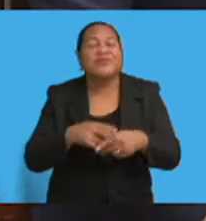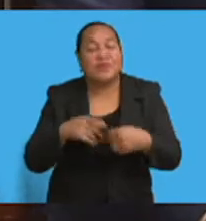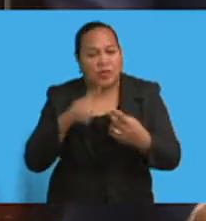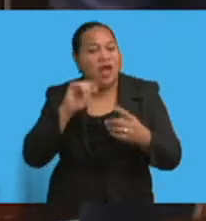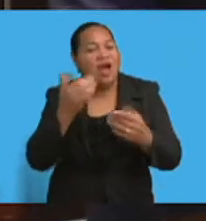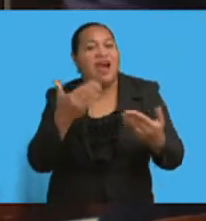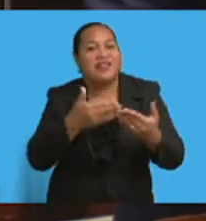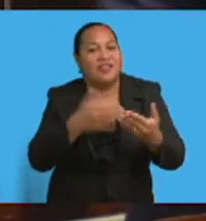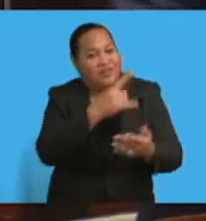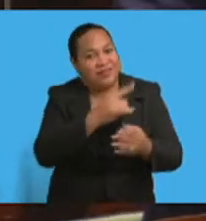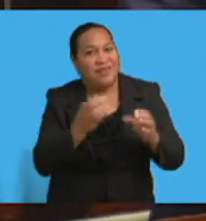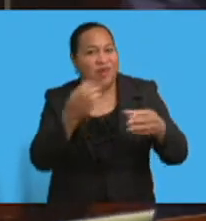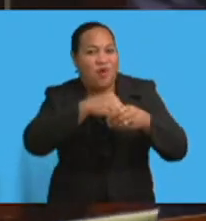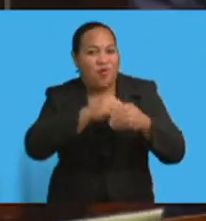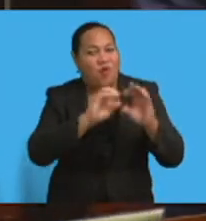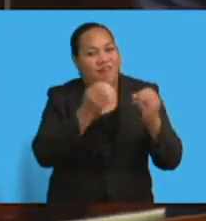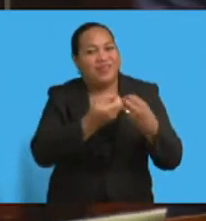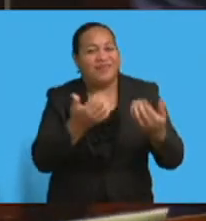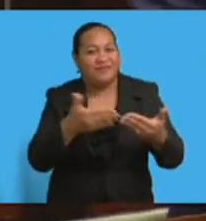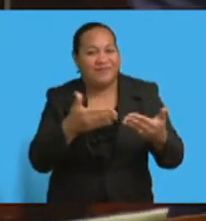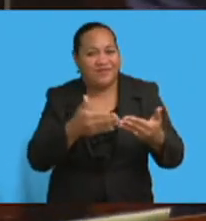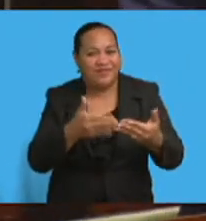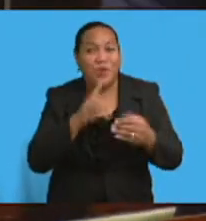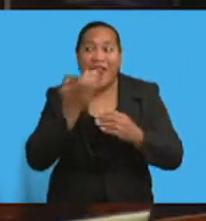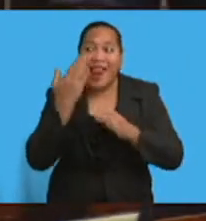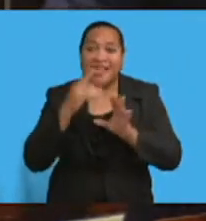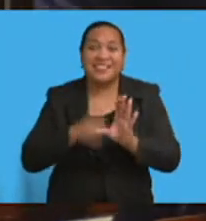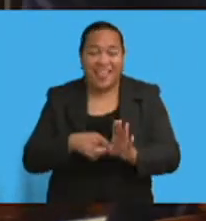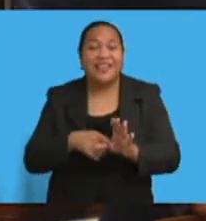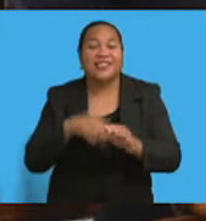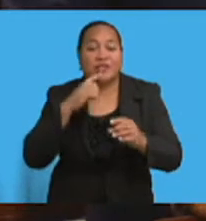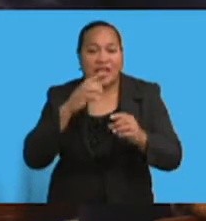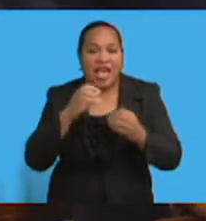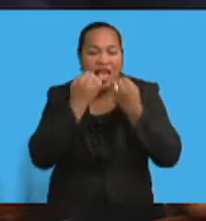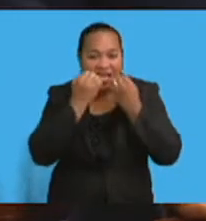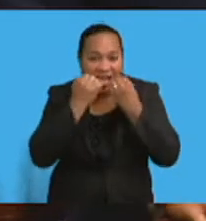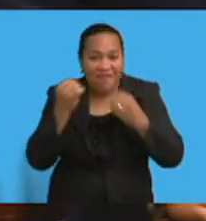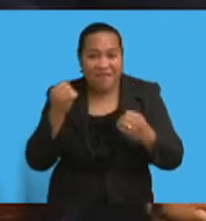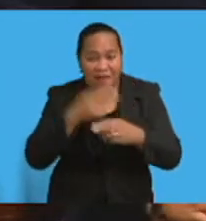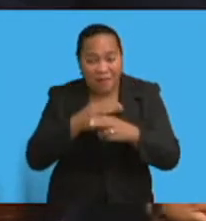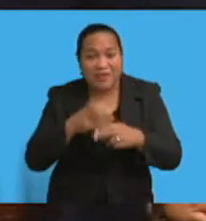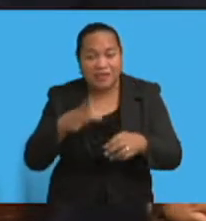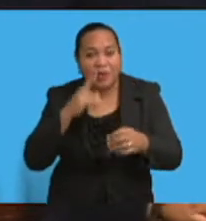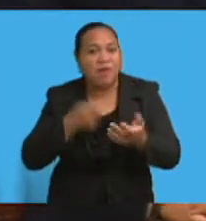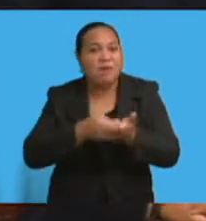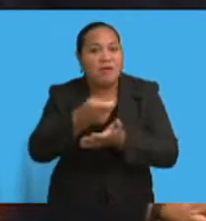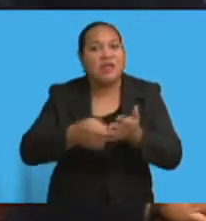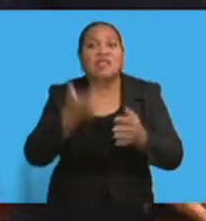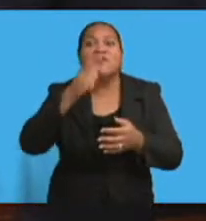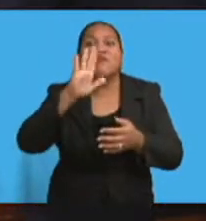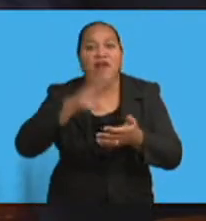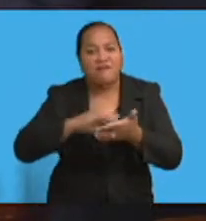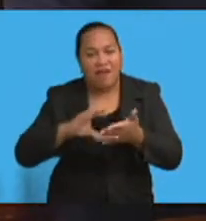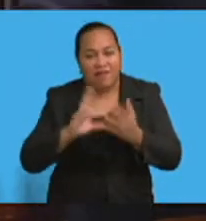Growers Fund. We introduced packages of bundle insurance for cane farmers last year. Over the past year, it has been paid out to insurance payments to 75 families